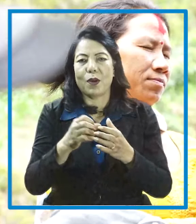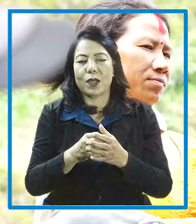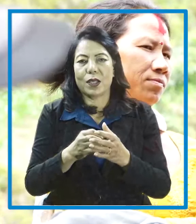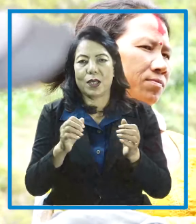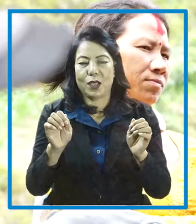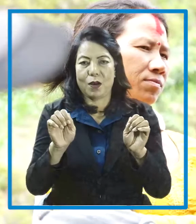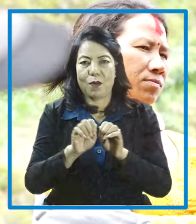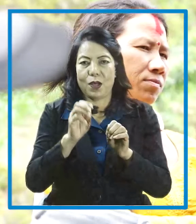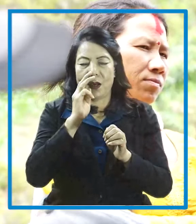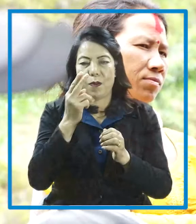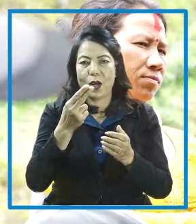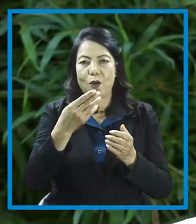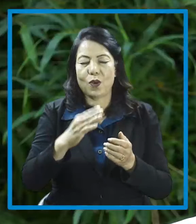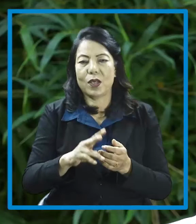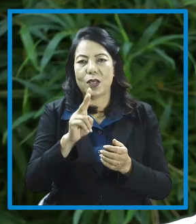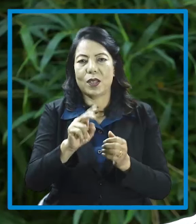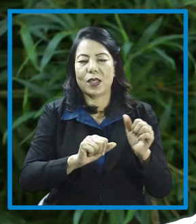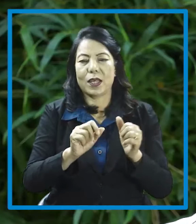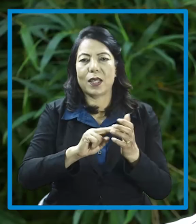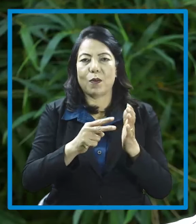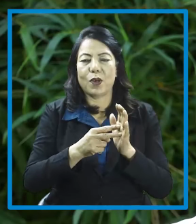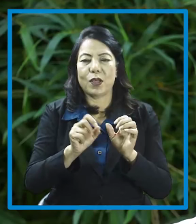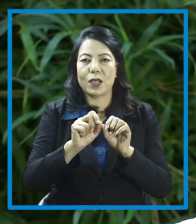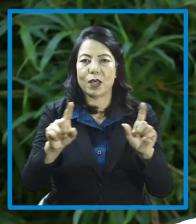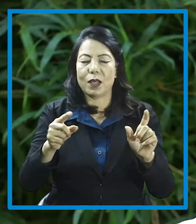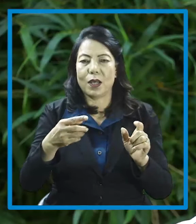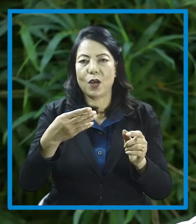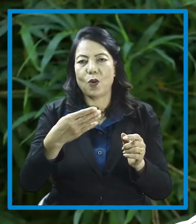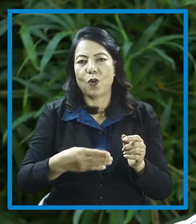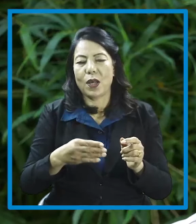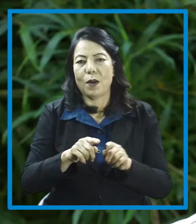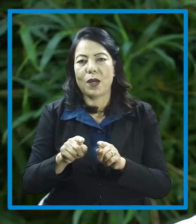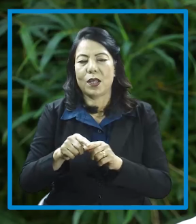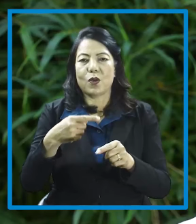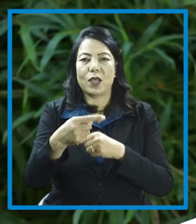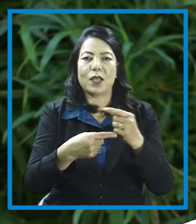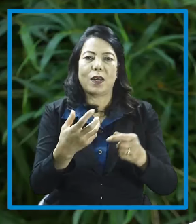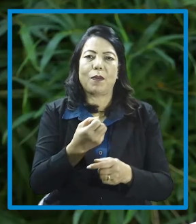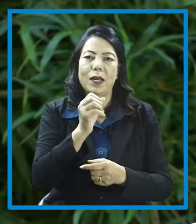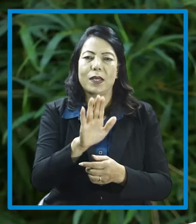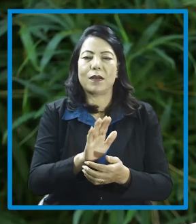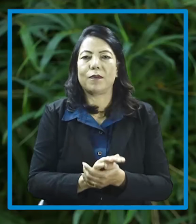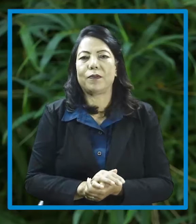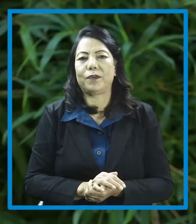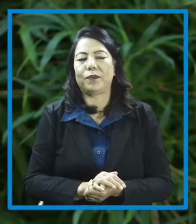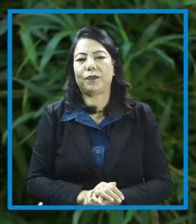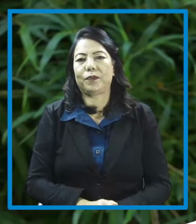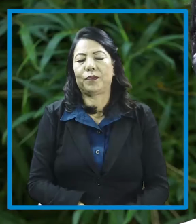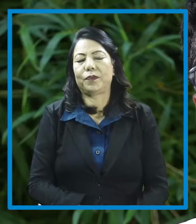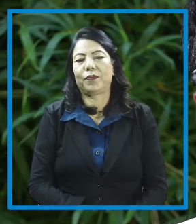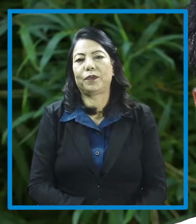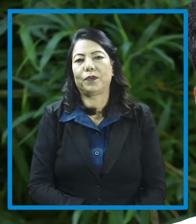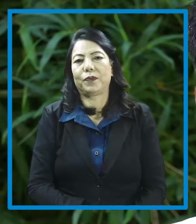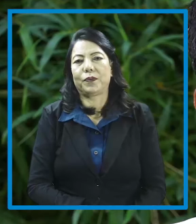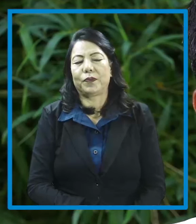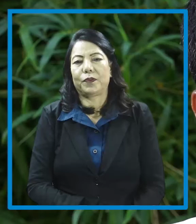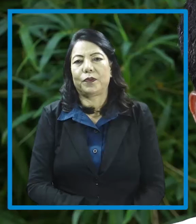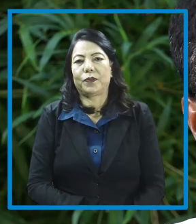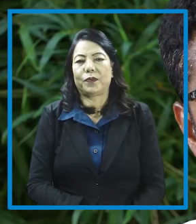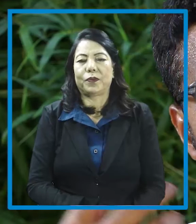who are in the community, when they work together, there is already that sustainable aspect is being addressed